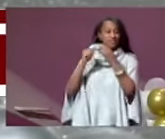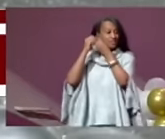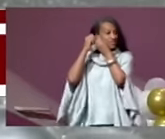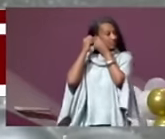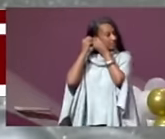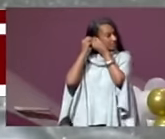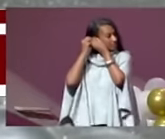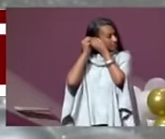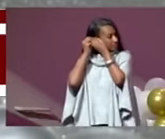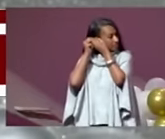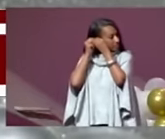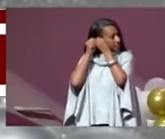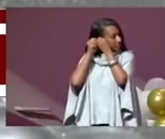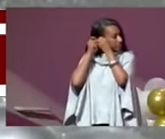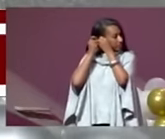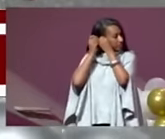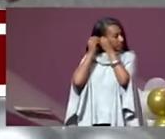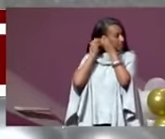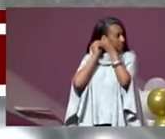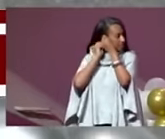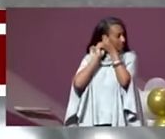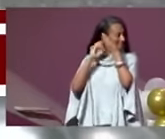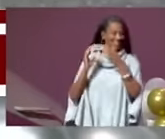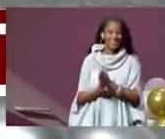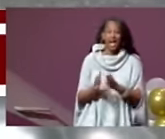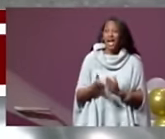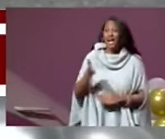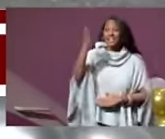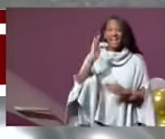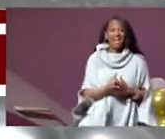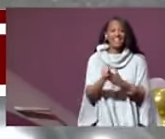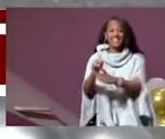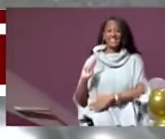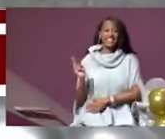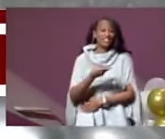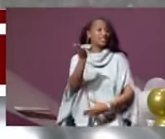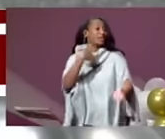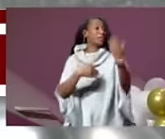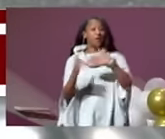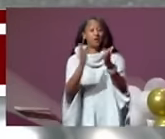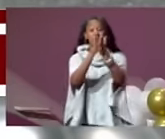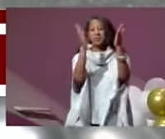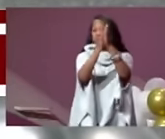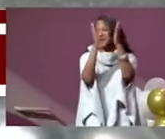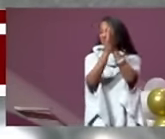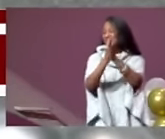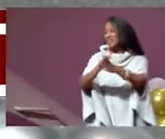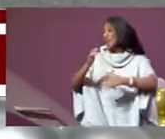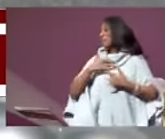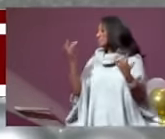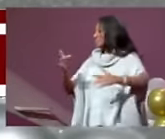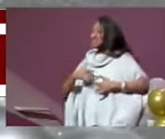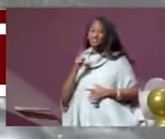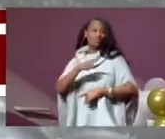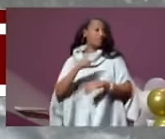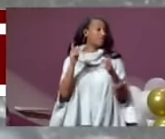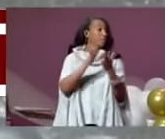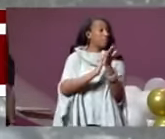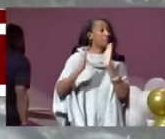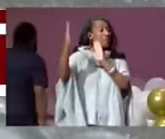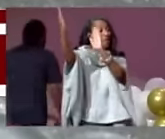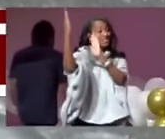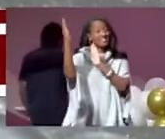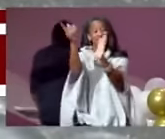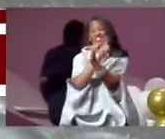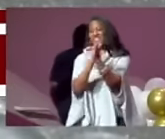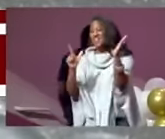And God will take it from there. Can you go ahead and put your hands together? Get excited that you are in the presence of the